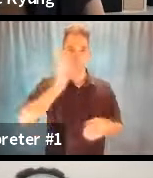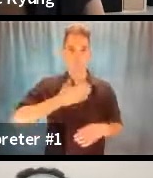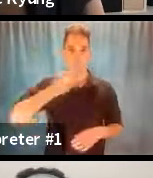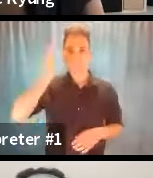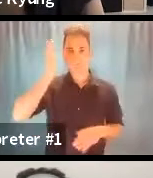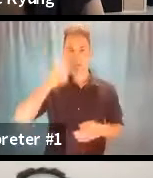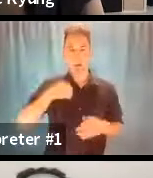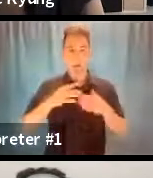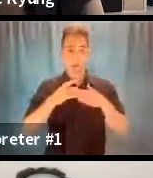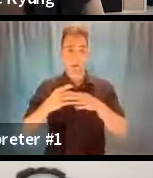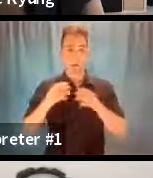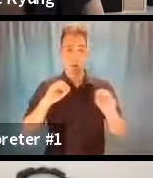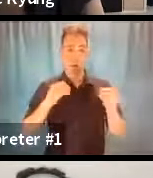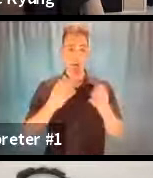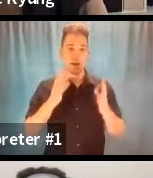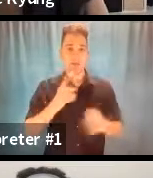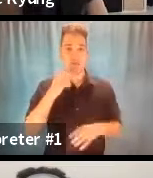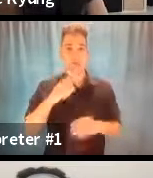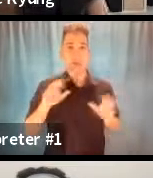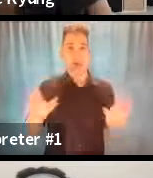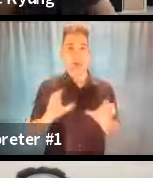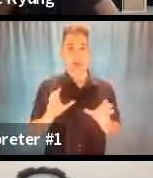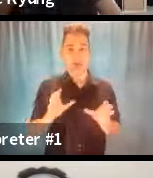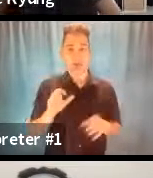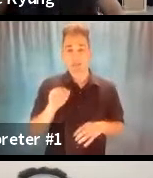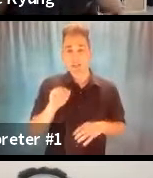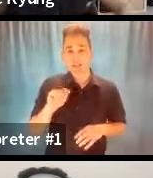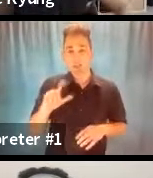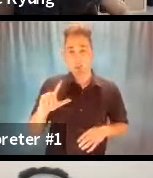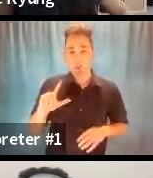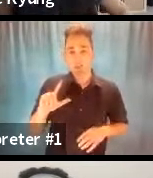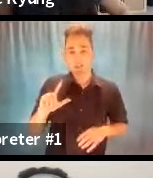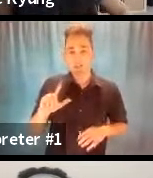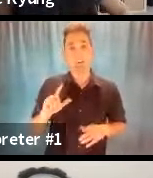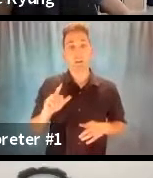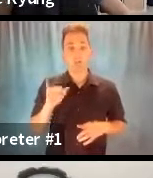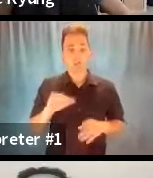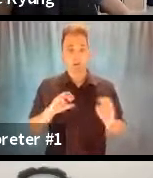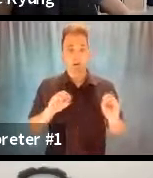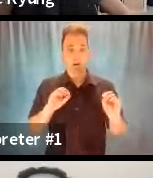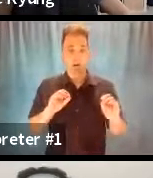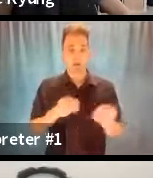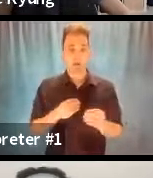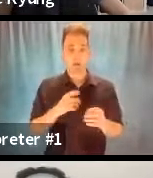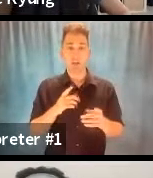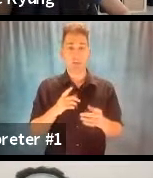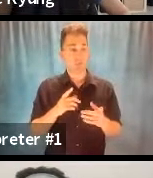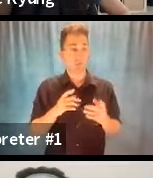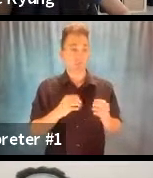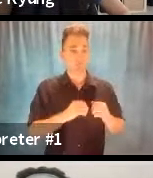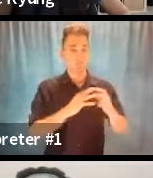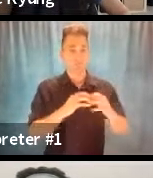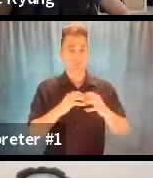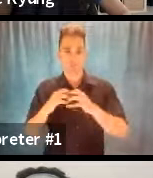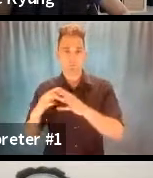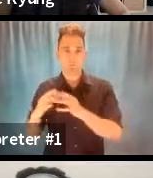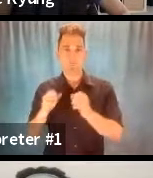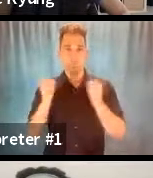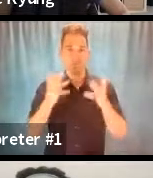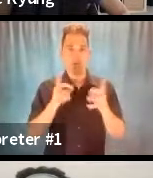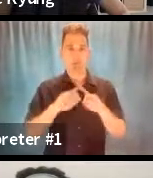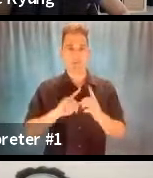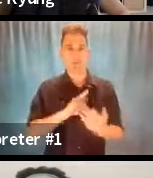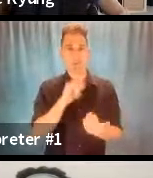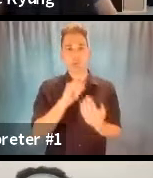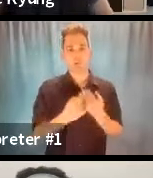organizer at Action St. Louis. Action St. Louis has been carrying out extensive operations around housing and evictions in both St.